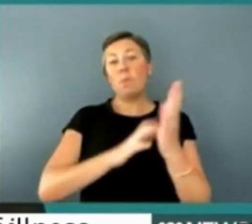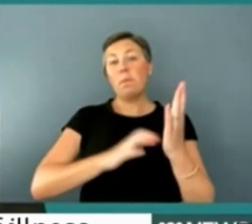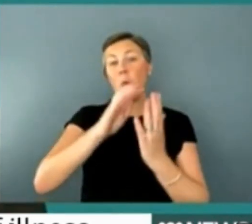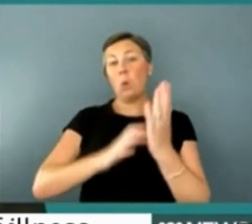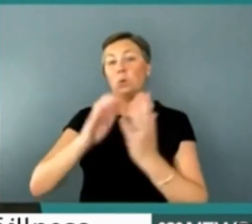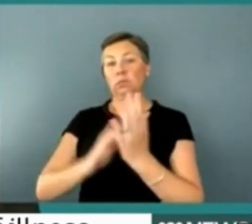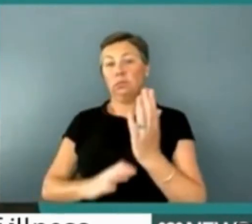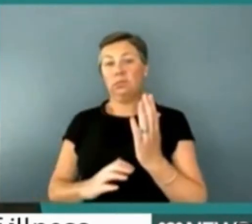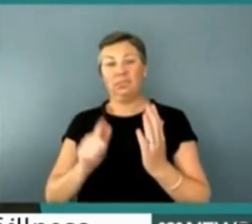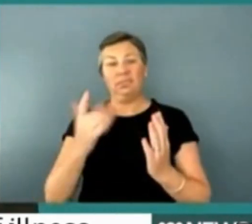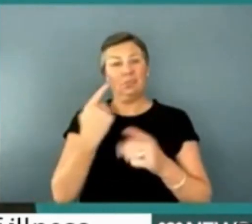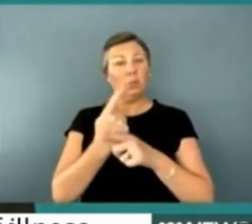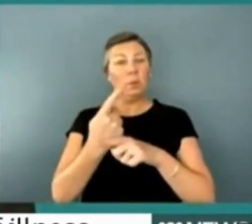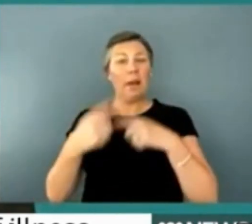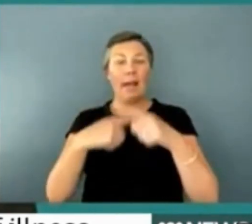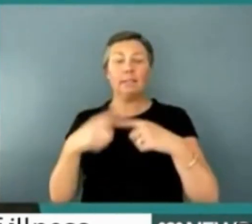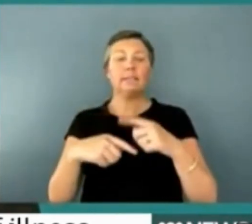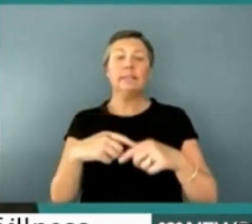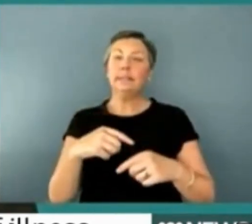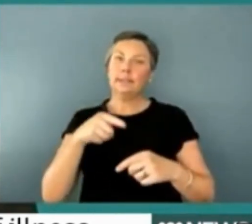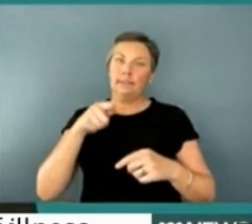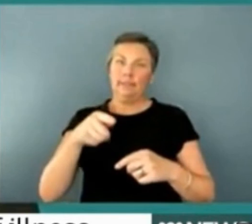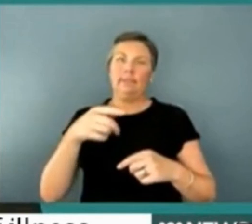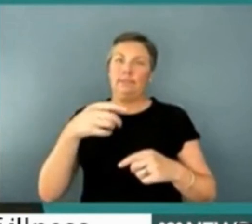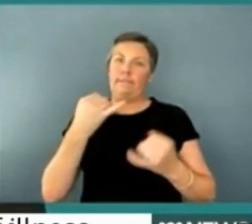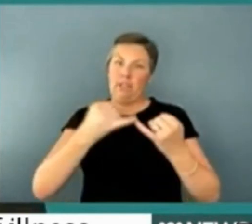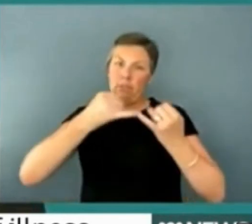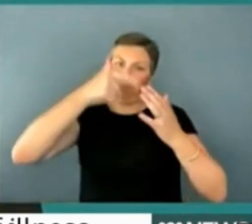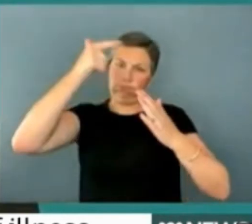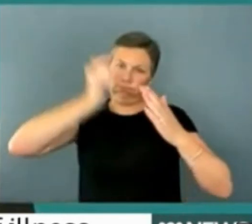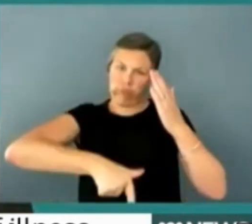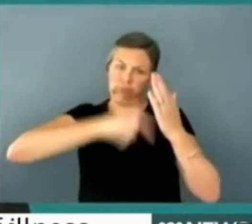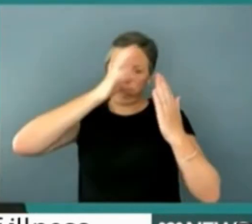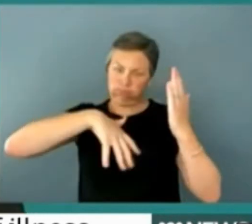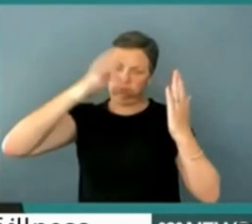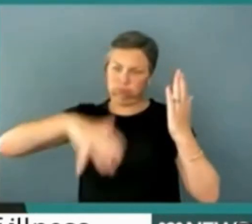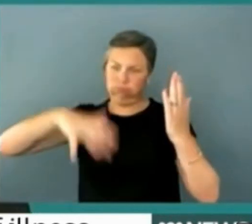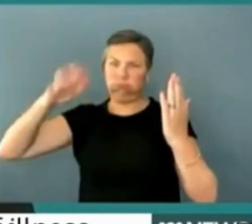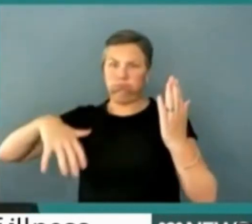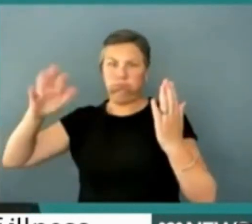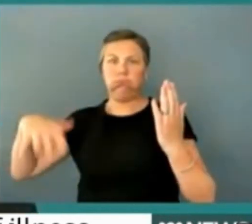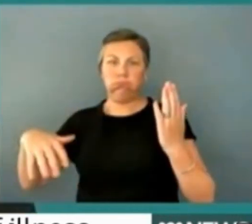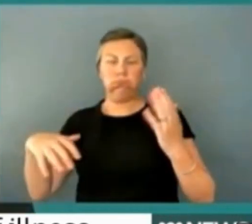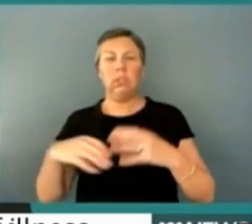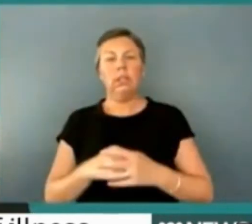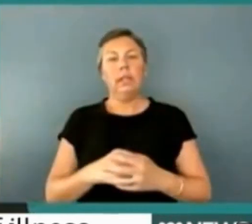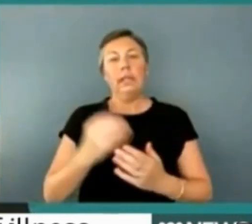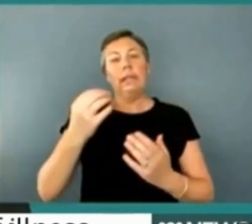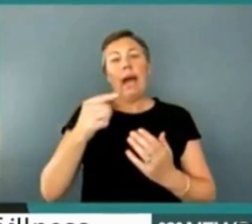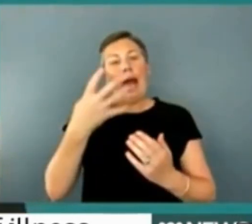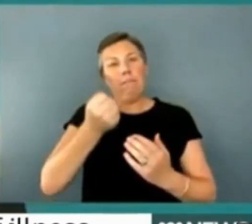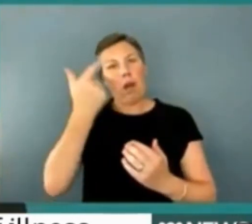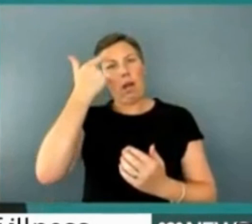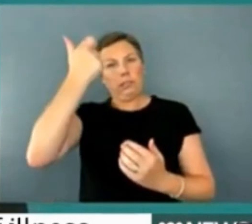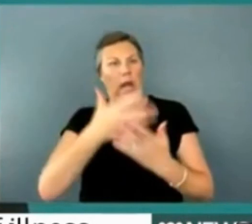there which touch on a range of matters. Some of them are under the responsibility of the Commonwealth Government, others the Victorian